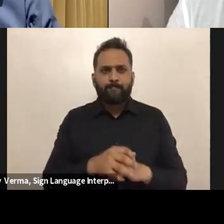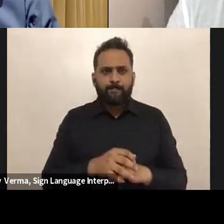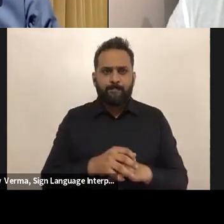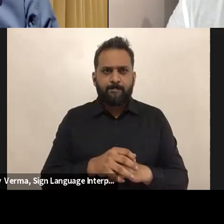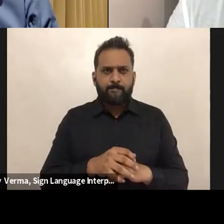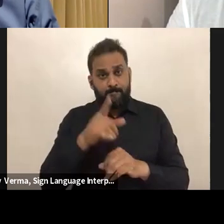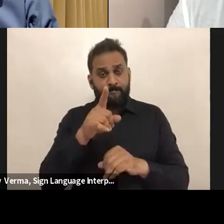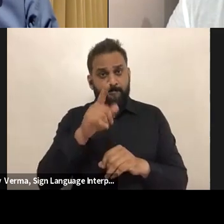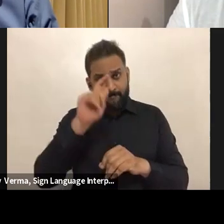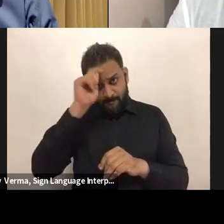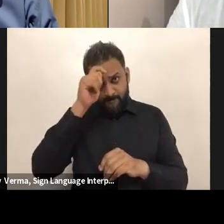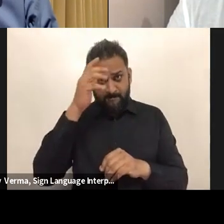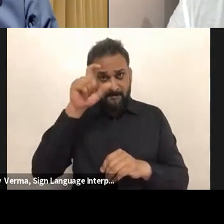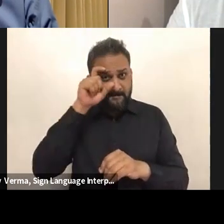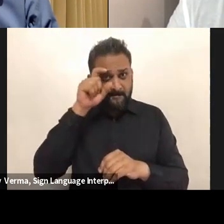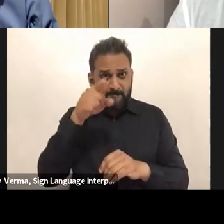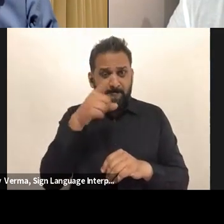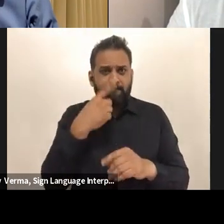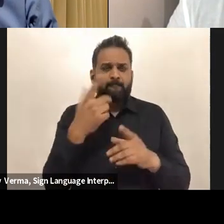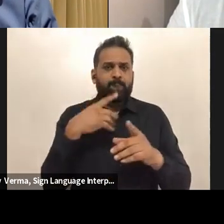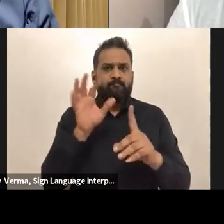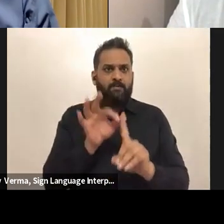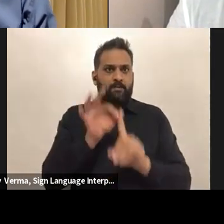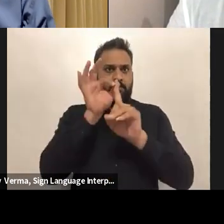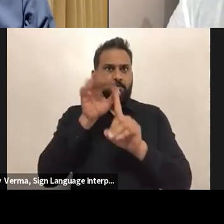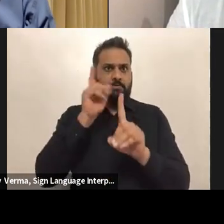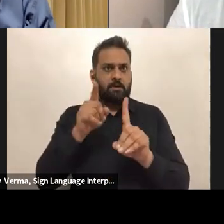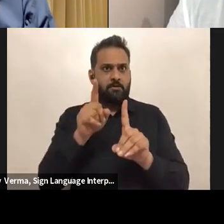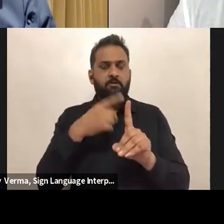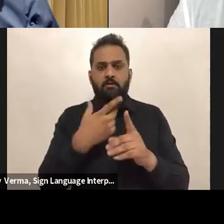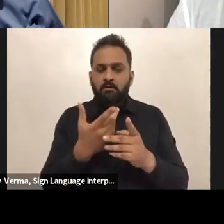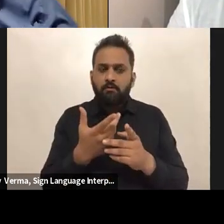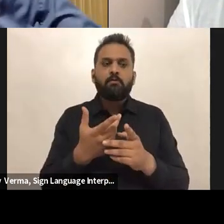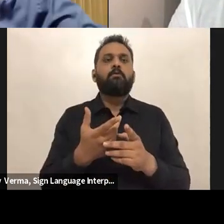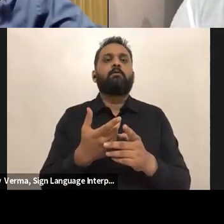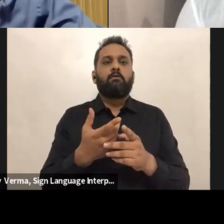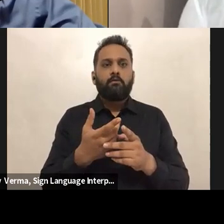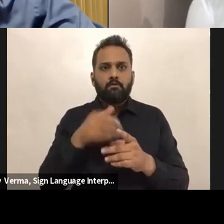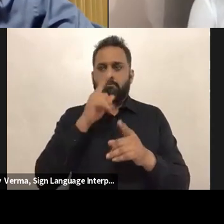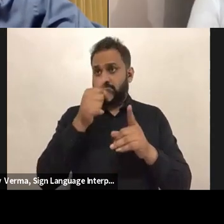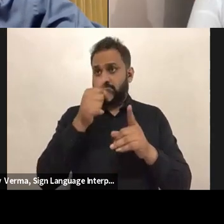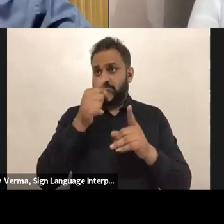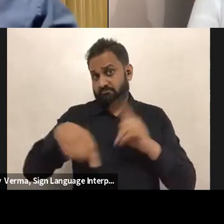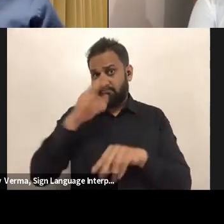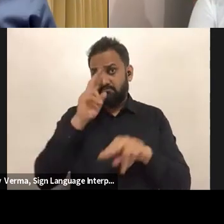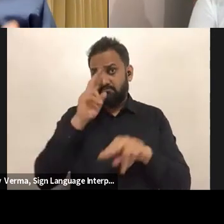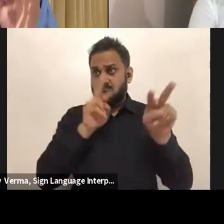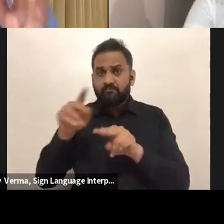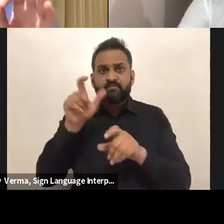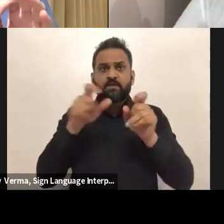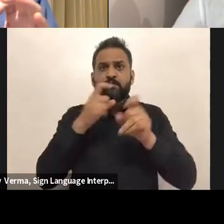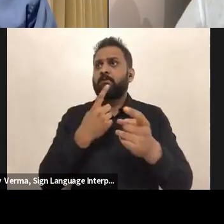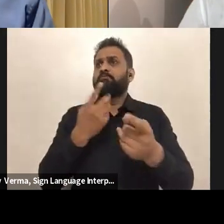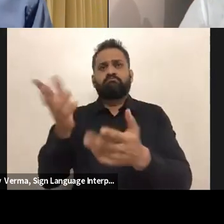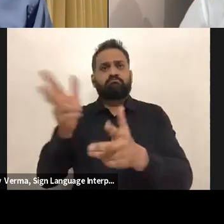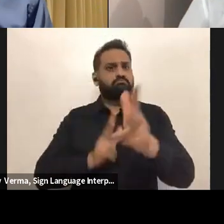of privilege, I think is an important one to explore. And we may not be able to get to it here, and I'll see what our audience has to say about it. But